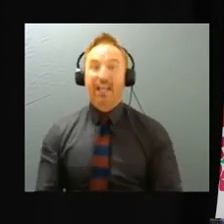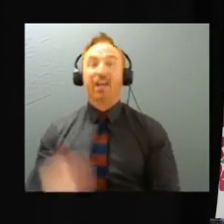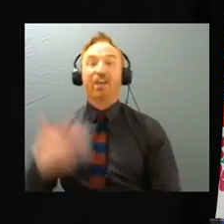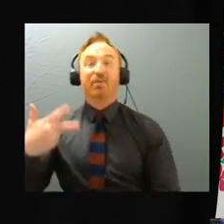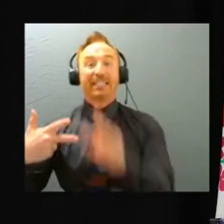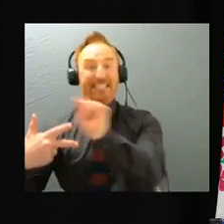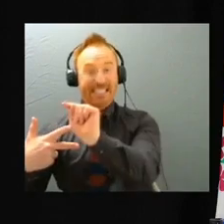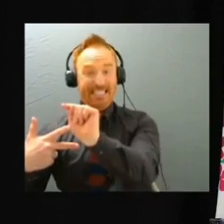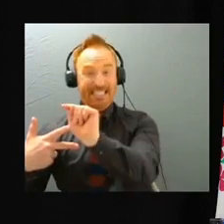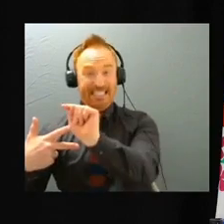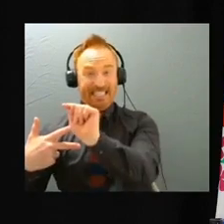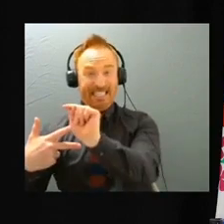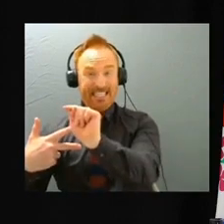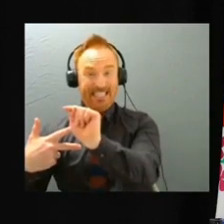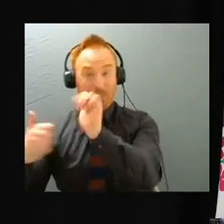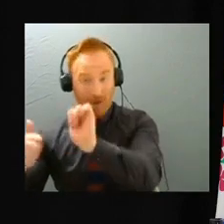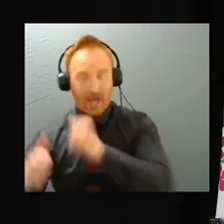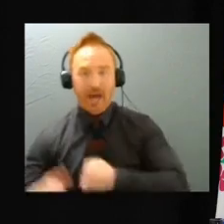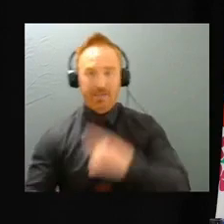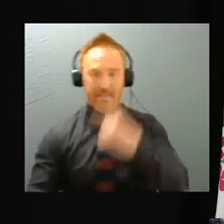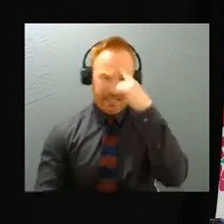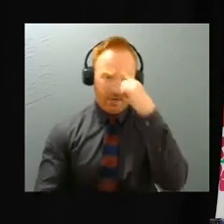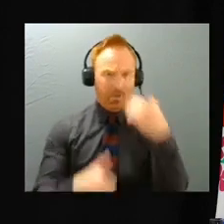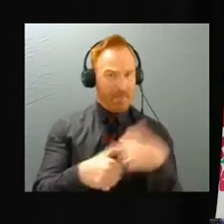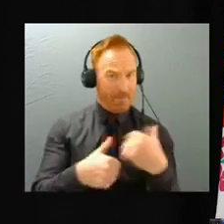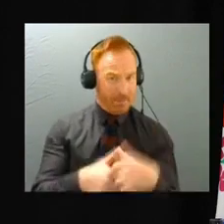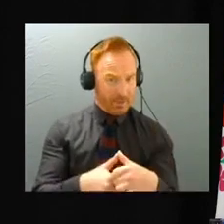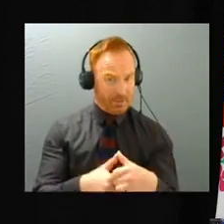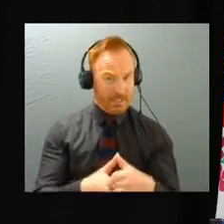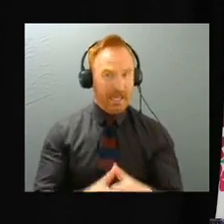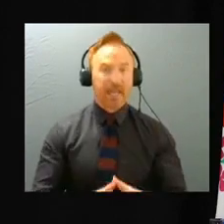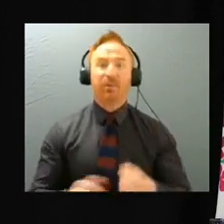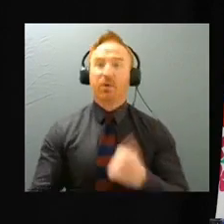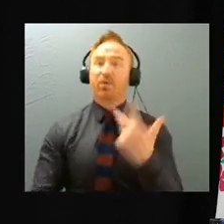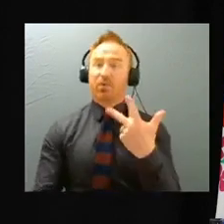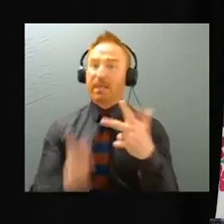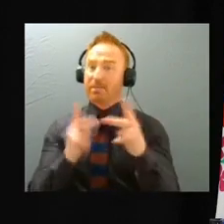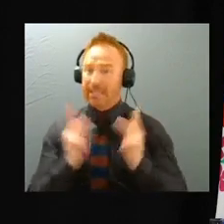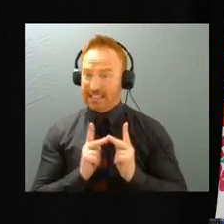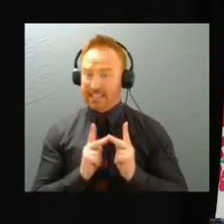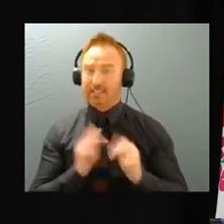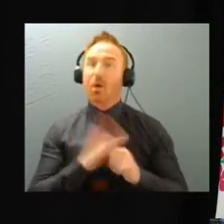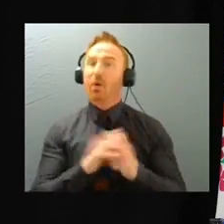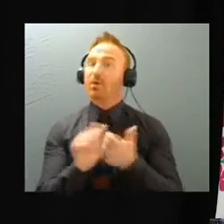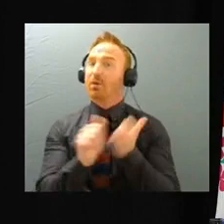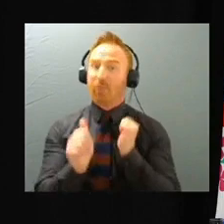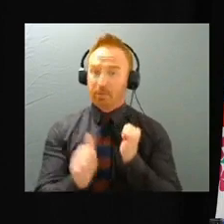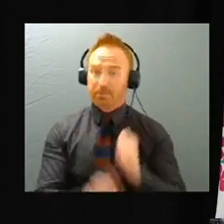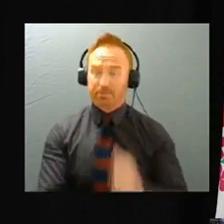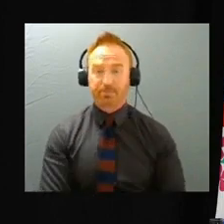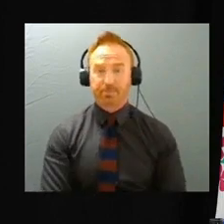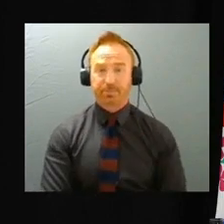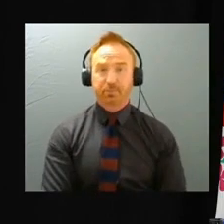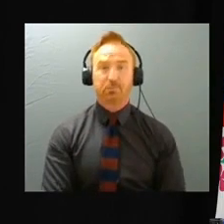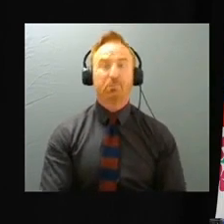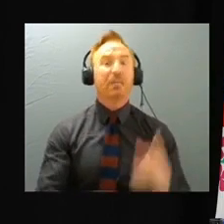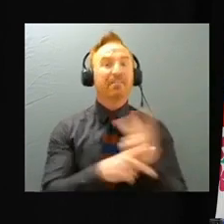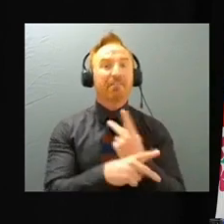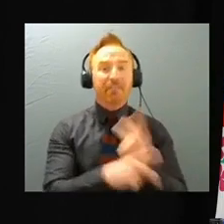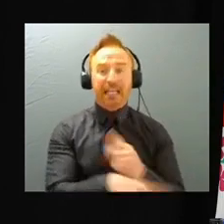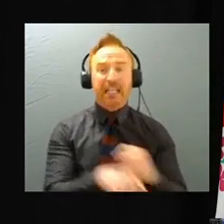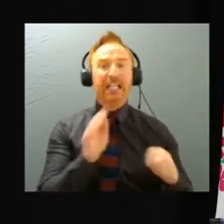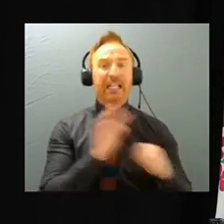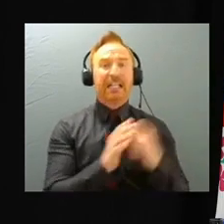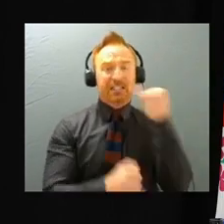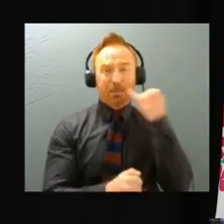espouse. Remember once more those 3 places or encounters to avoid: closed spaces, crowded